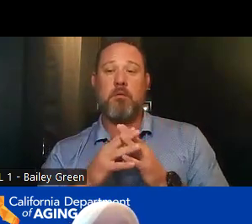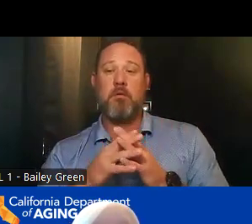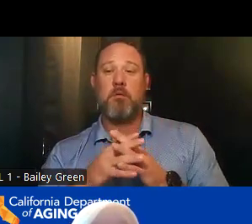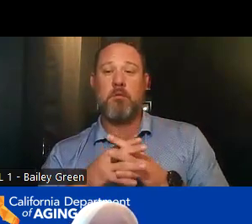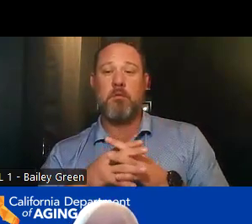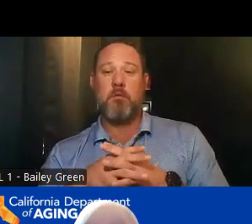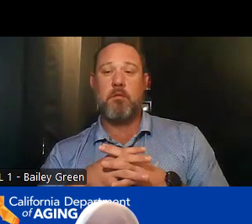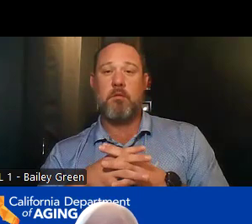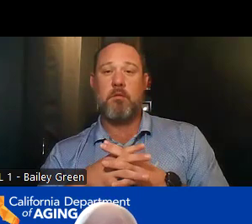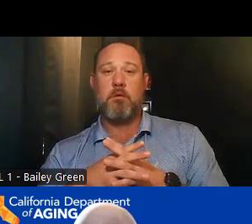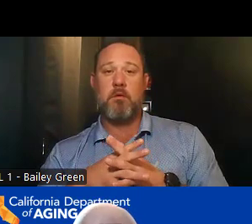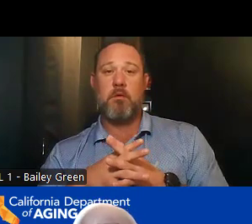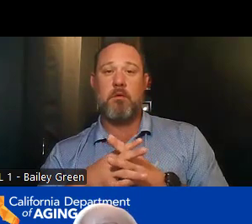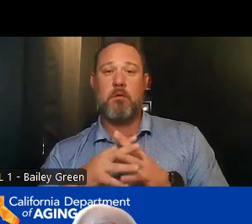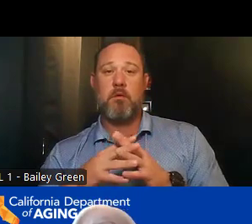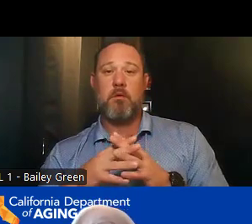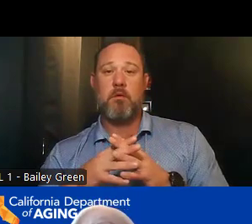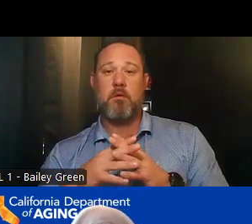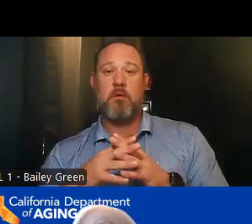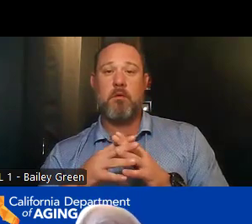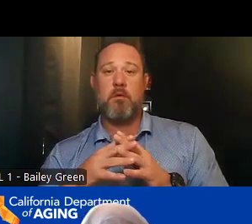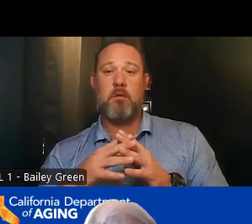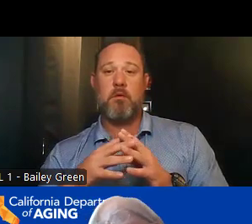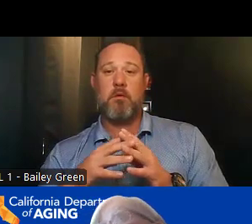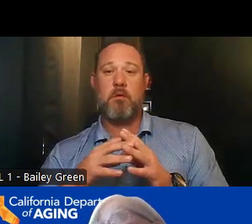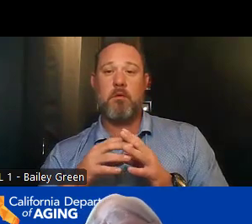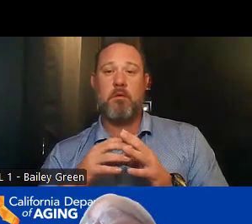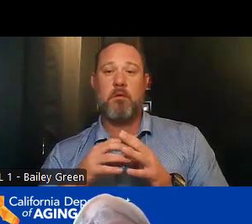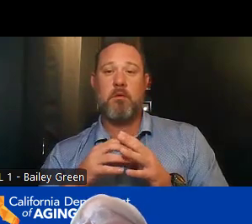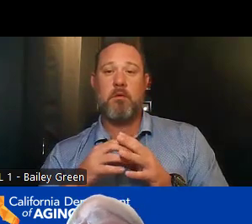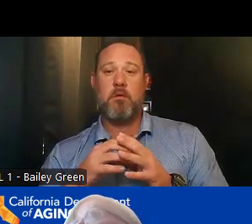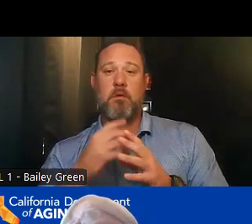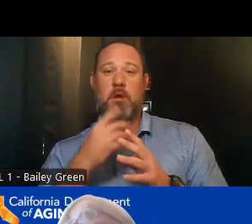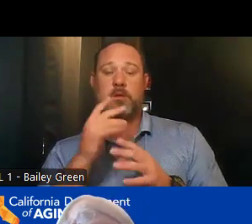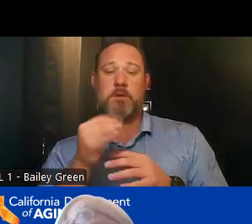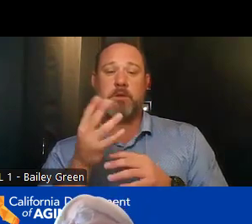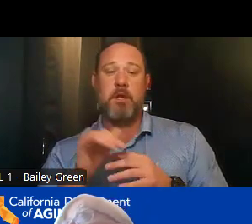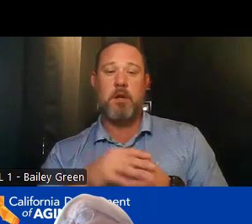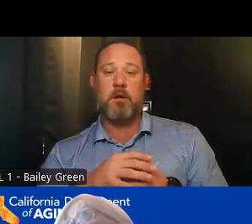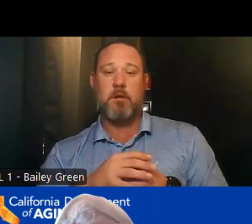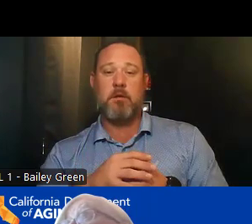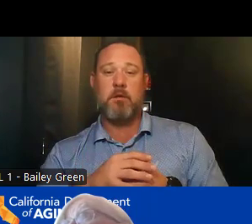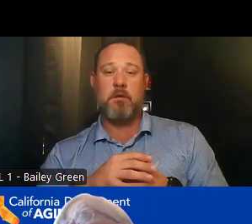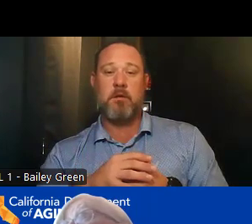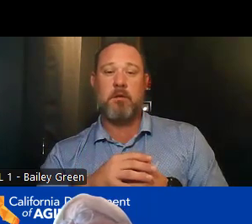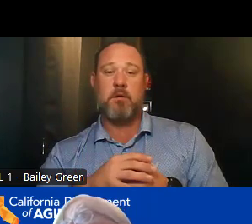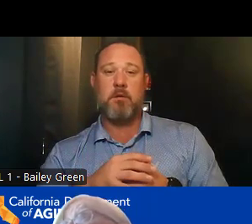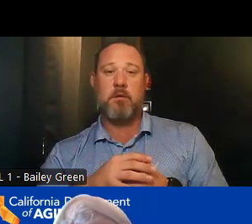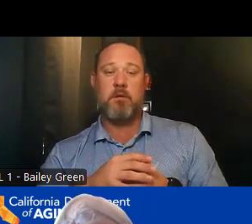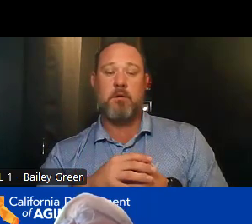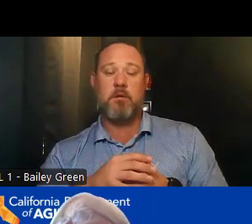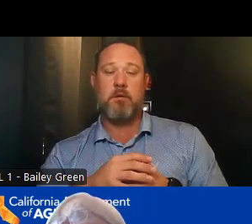equity, the committee, we would love to hear from them now. And I see Jay. Jay's hand is